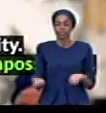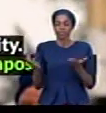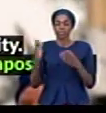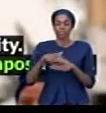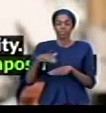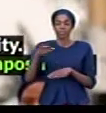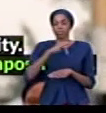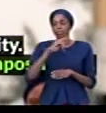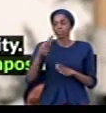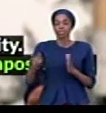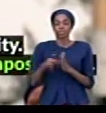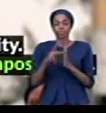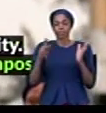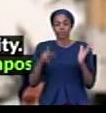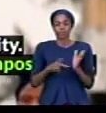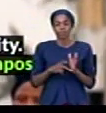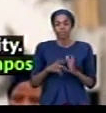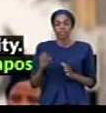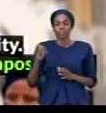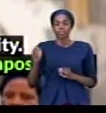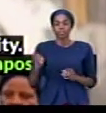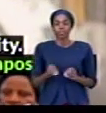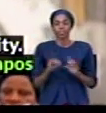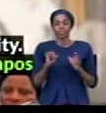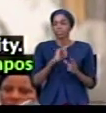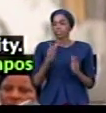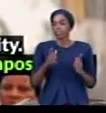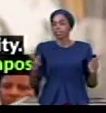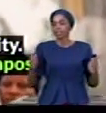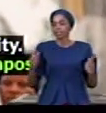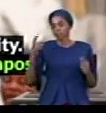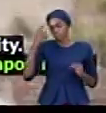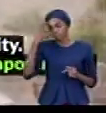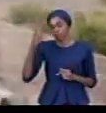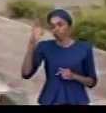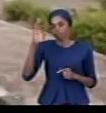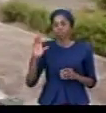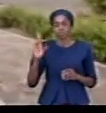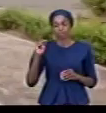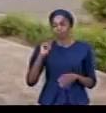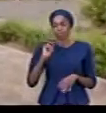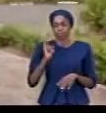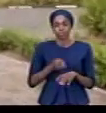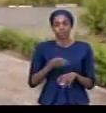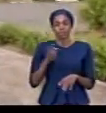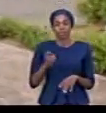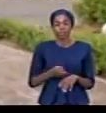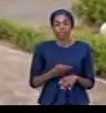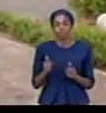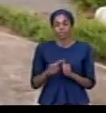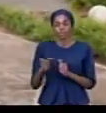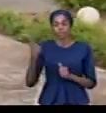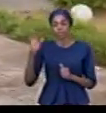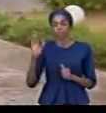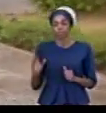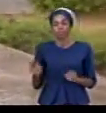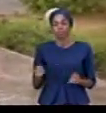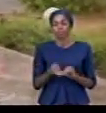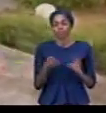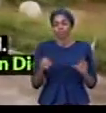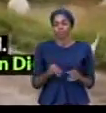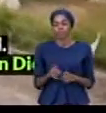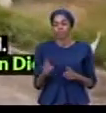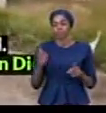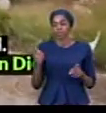Nothing is too big for God, no impossibilities. I see nothing. Nothing's too big for my God.